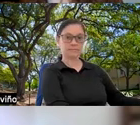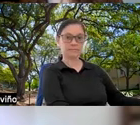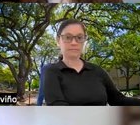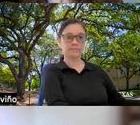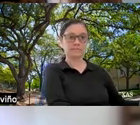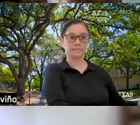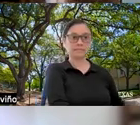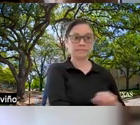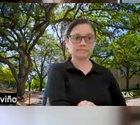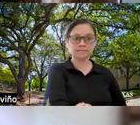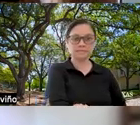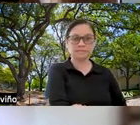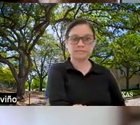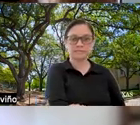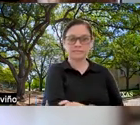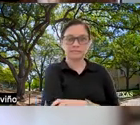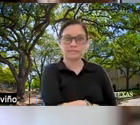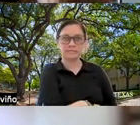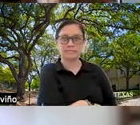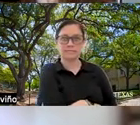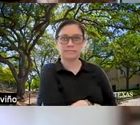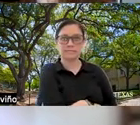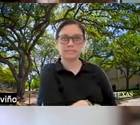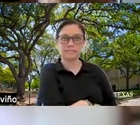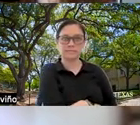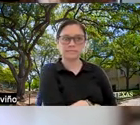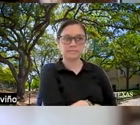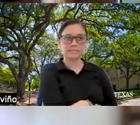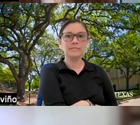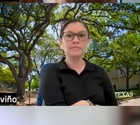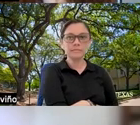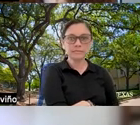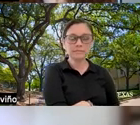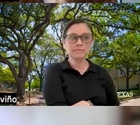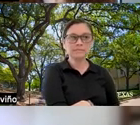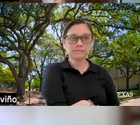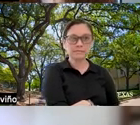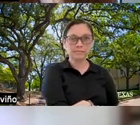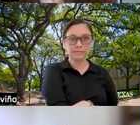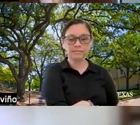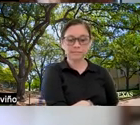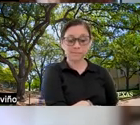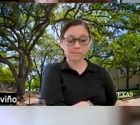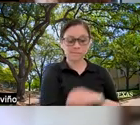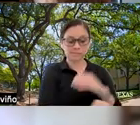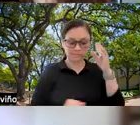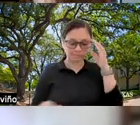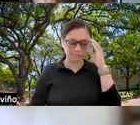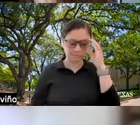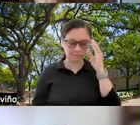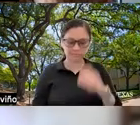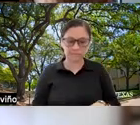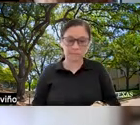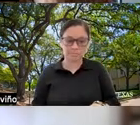things you probably have already noted is we're expanding the scope a little bit past school readiness. We heard a lot about that in